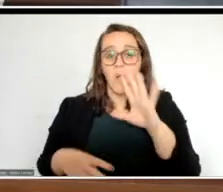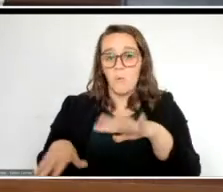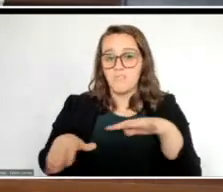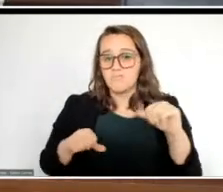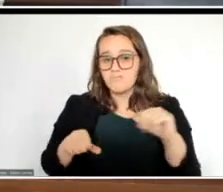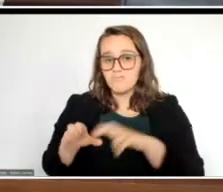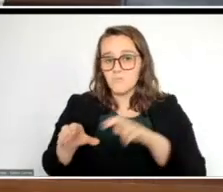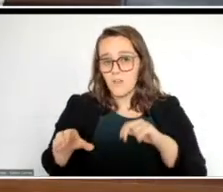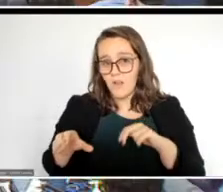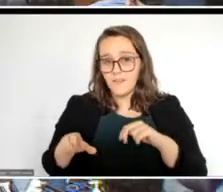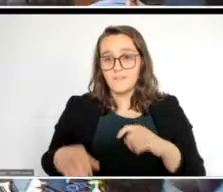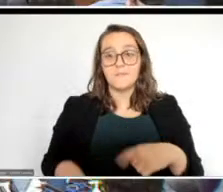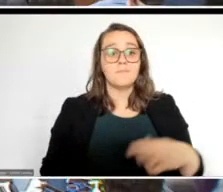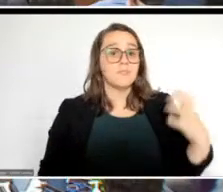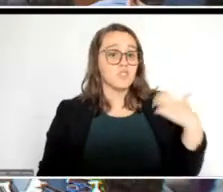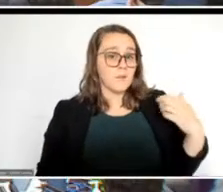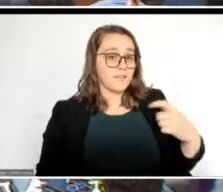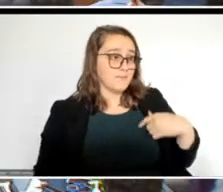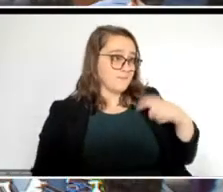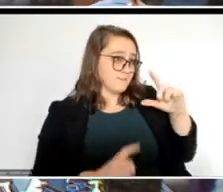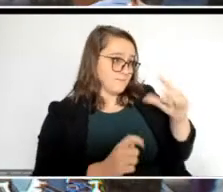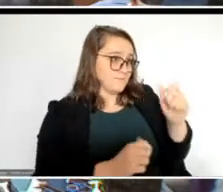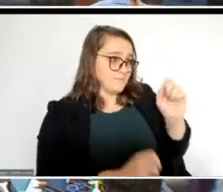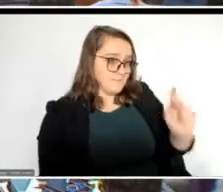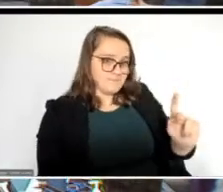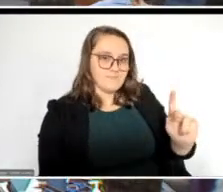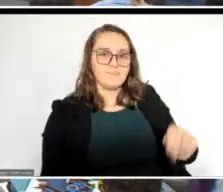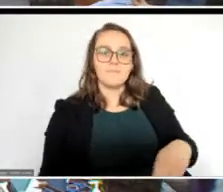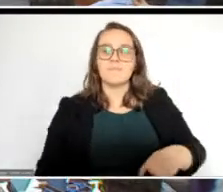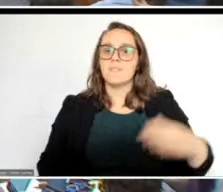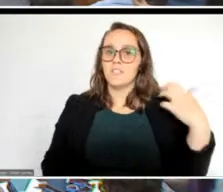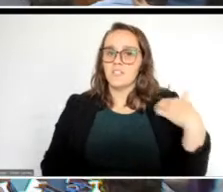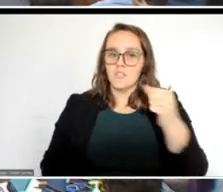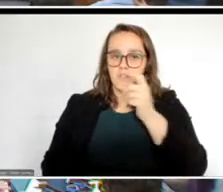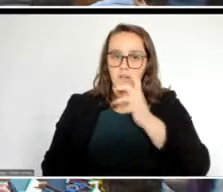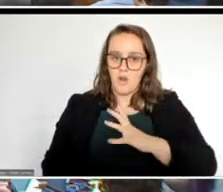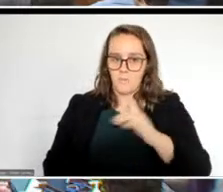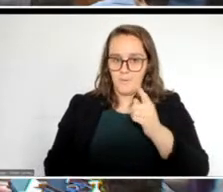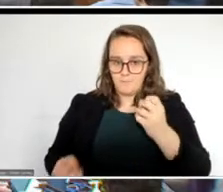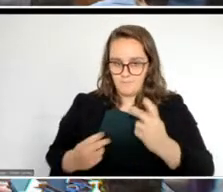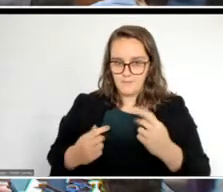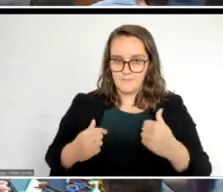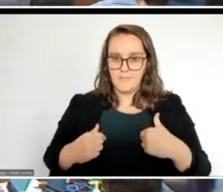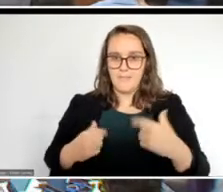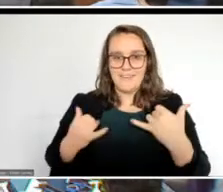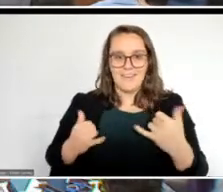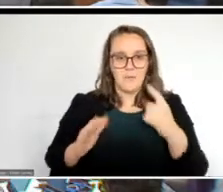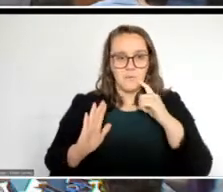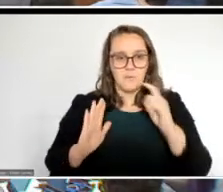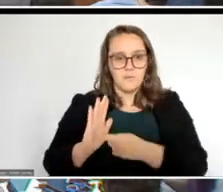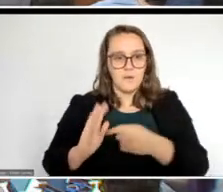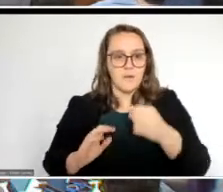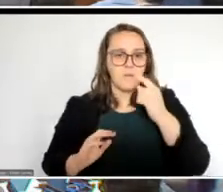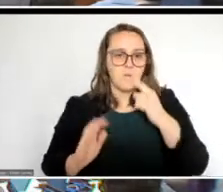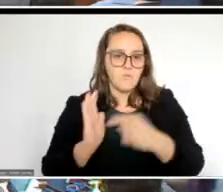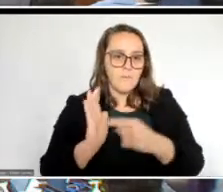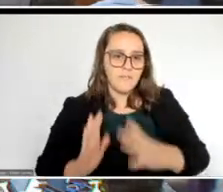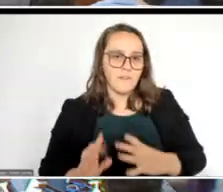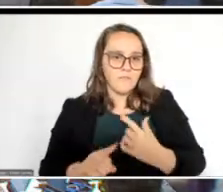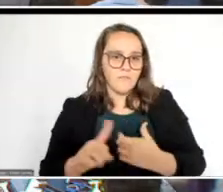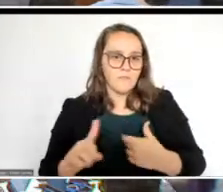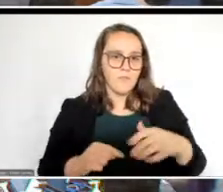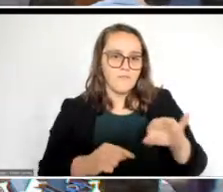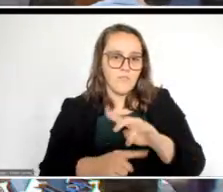back. The gentlewoman yields back. The chair recognizes the gentlewoman from Florida, Mrs. Murphy, for an opening